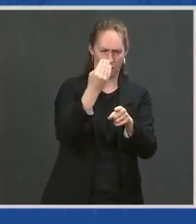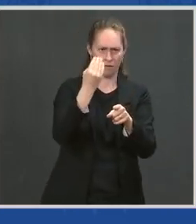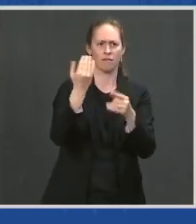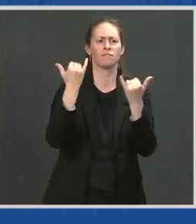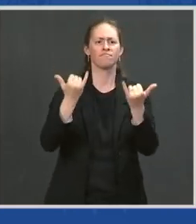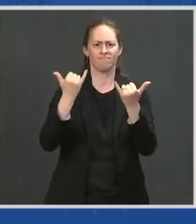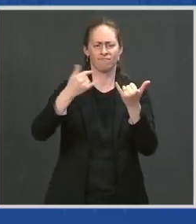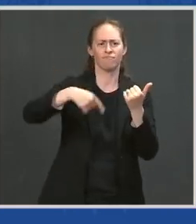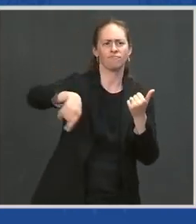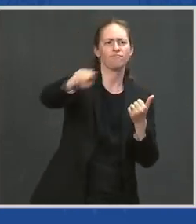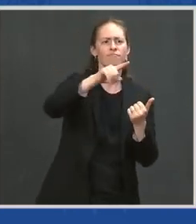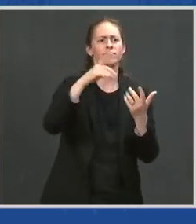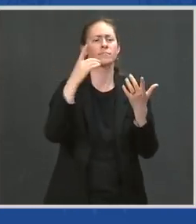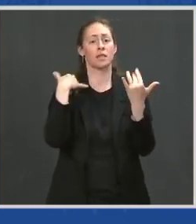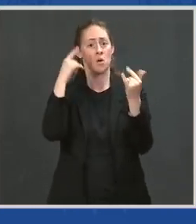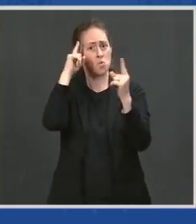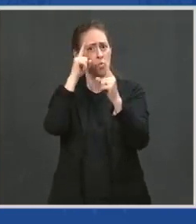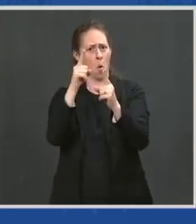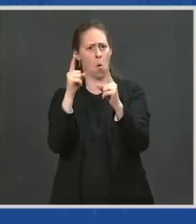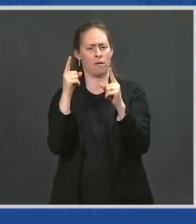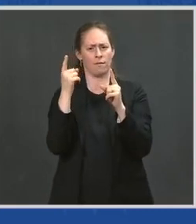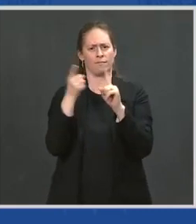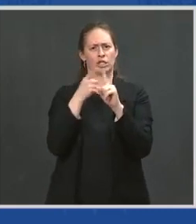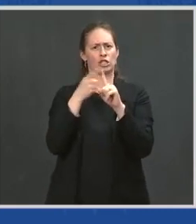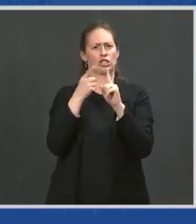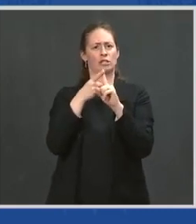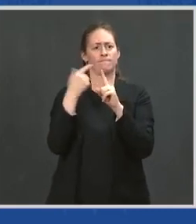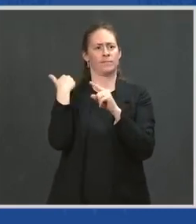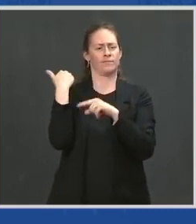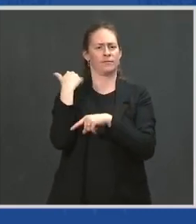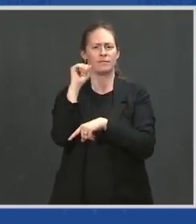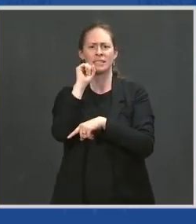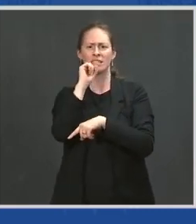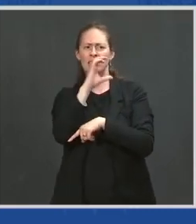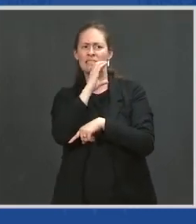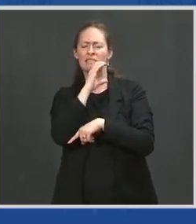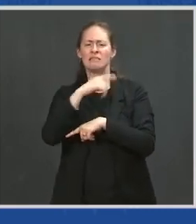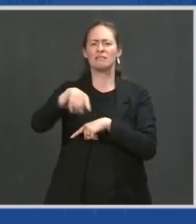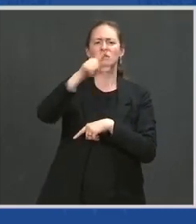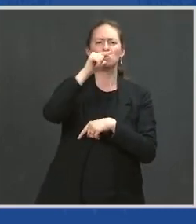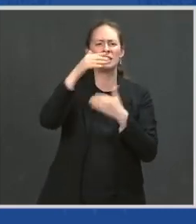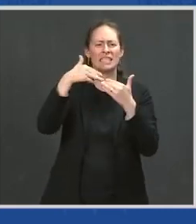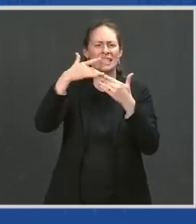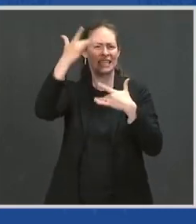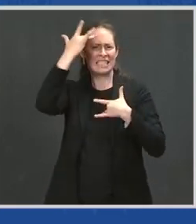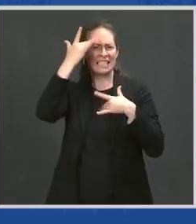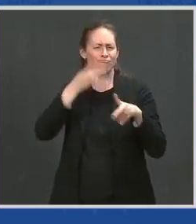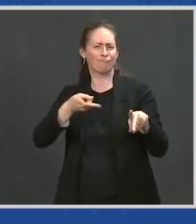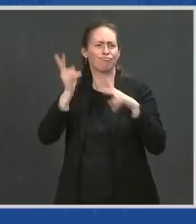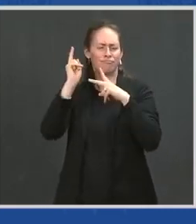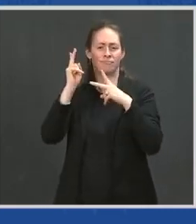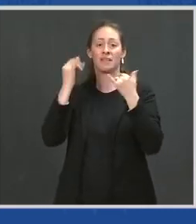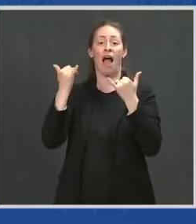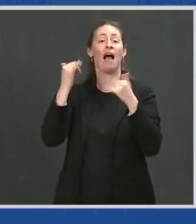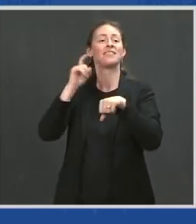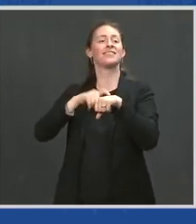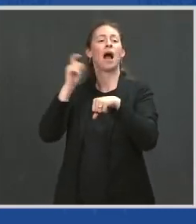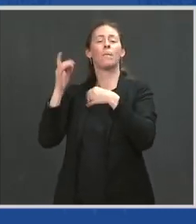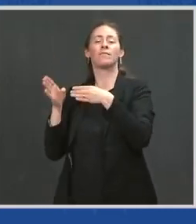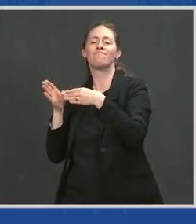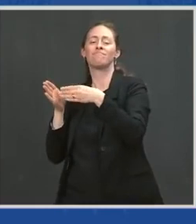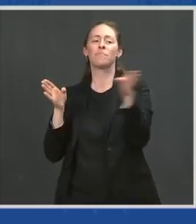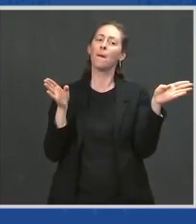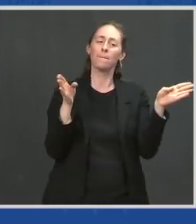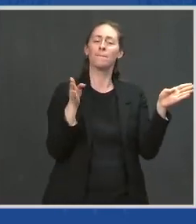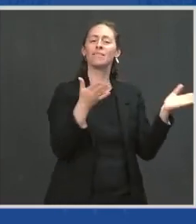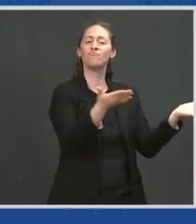targeting vaccines to specific high-risk groups. Now our objective is to reach everyone over the